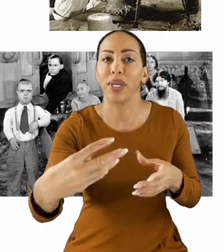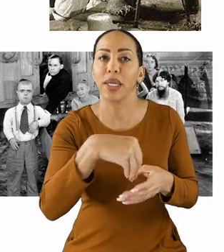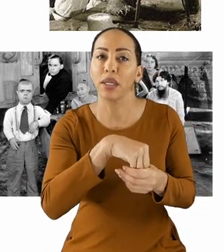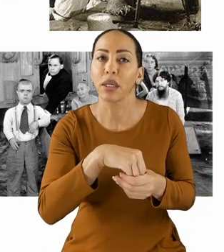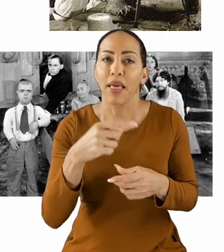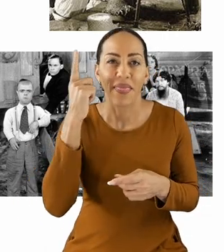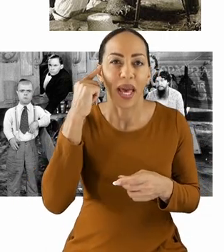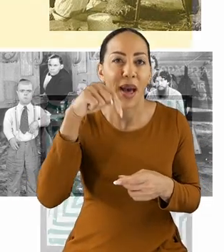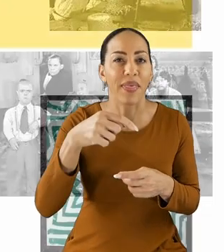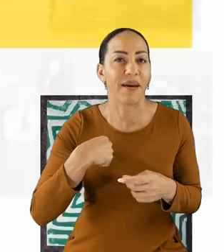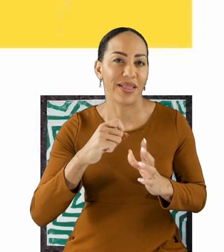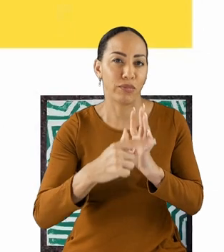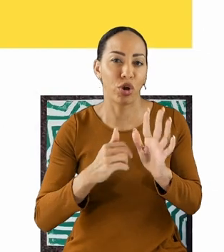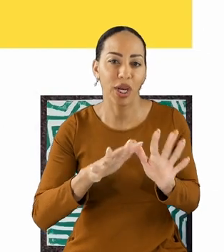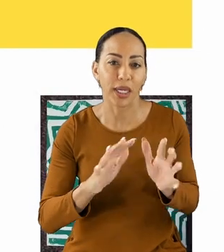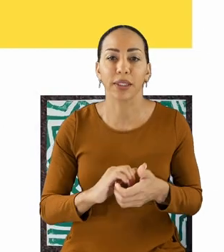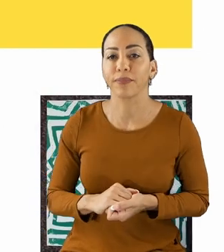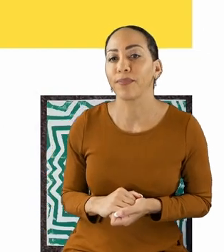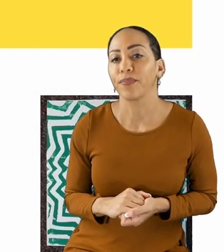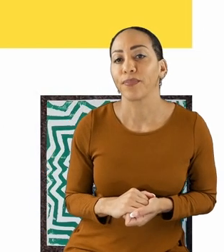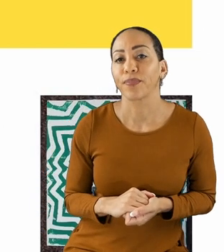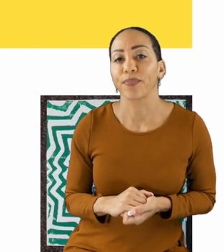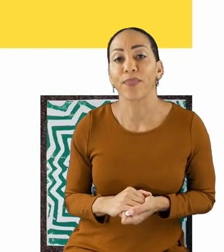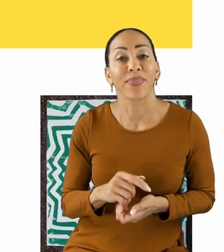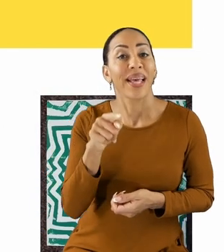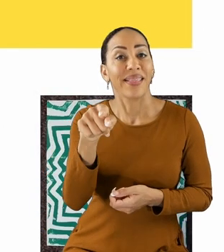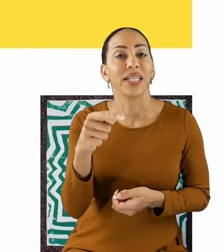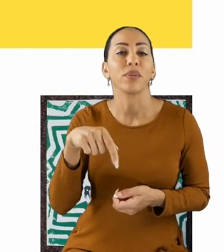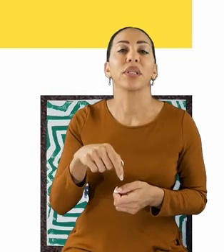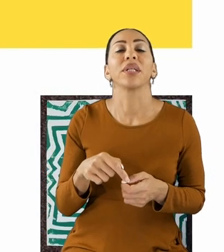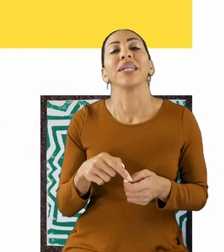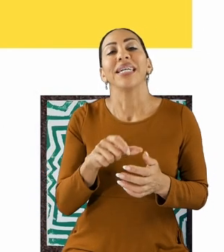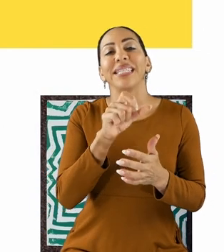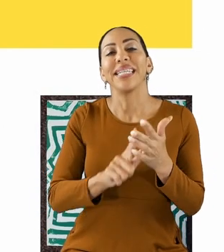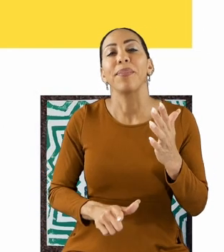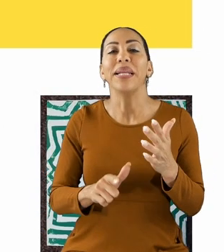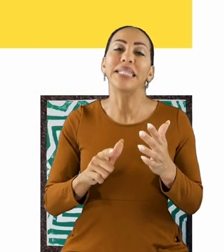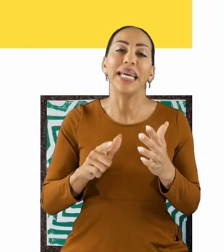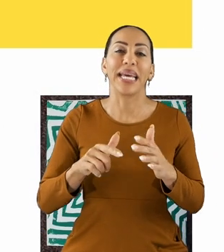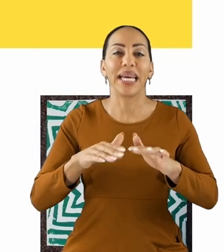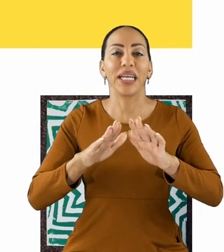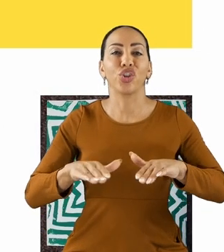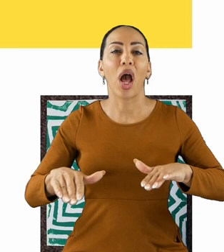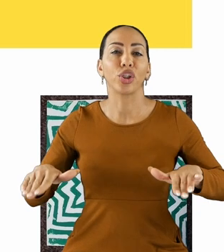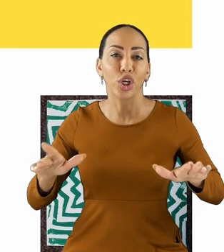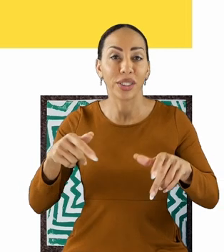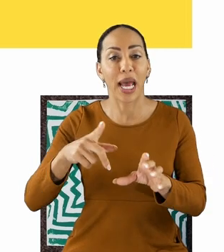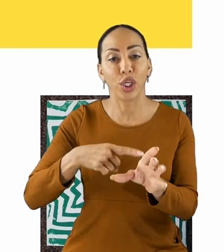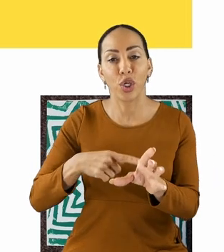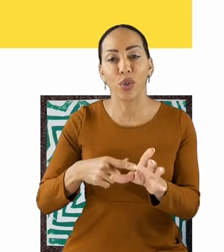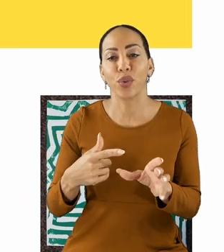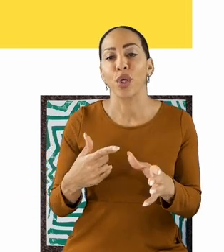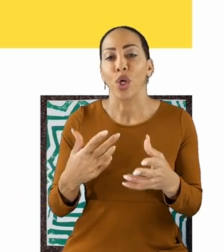this project. Next. Yeah, this was our theme, as I say, was children,